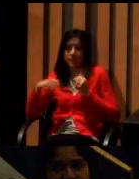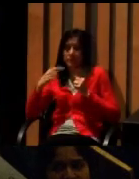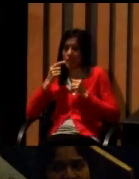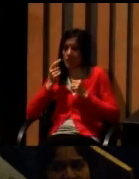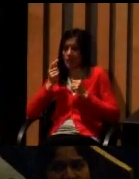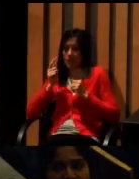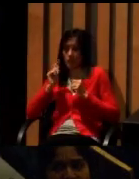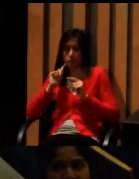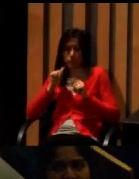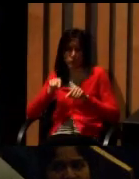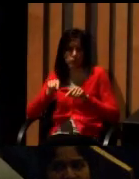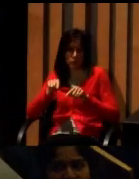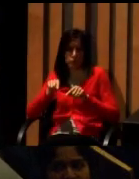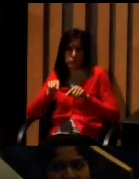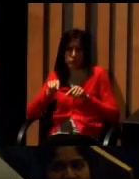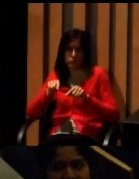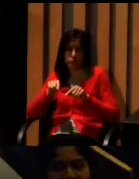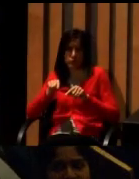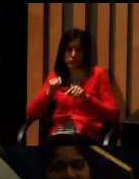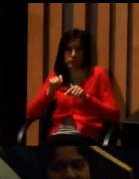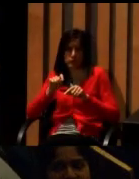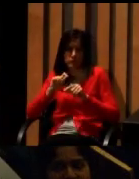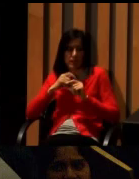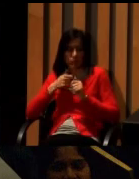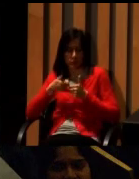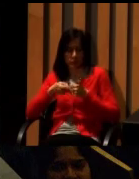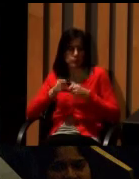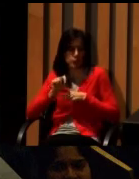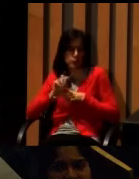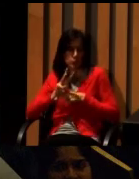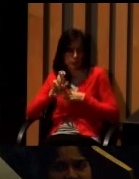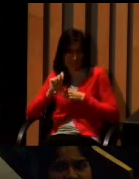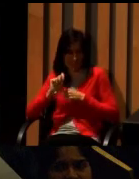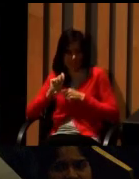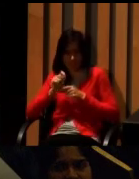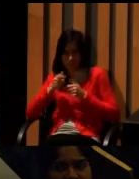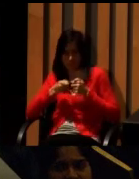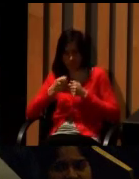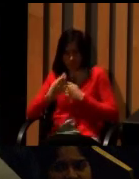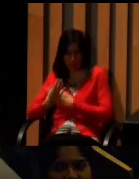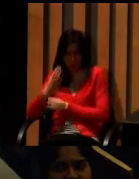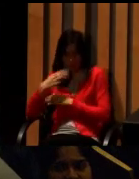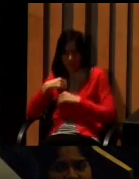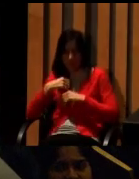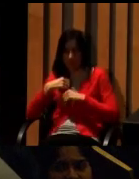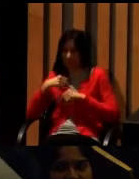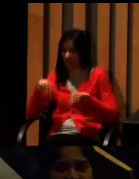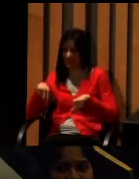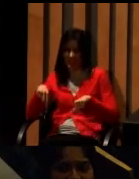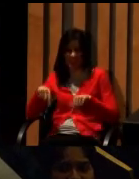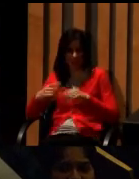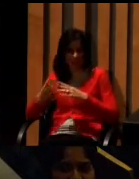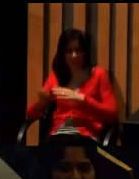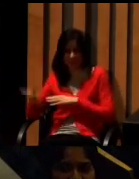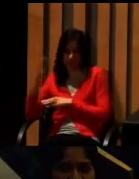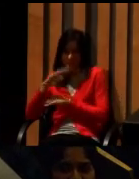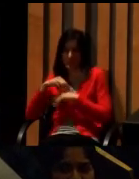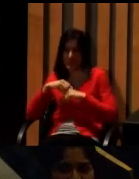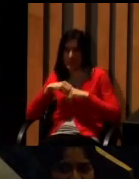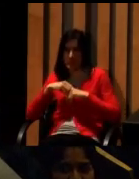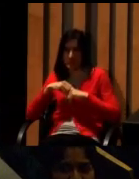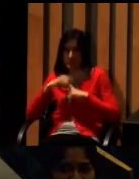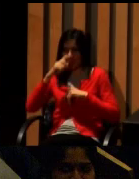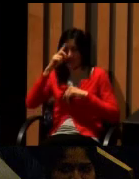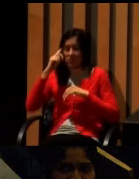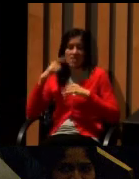here, on the screen upstairs, and I was tweeting. I found you can hashtag. I was, you know, basically